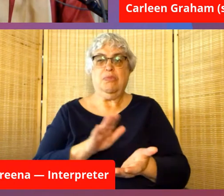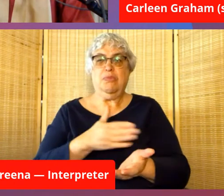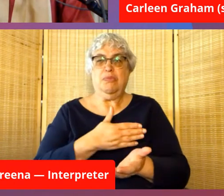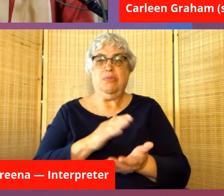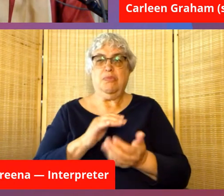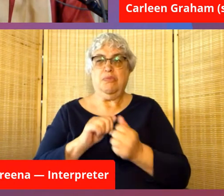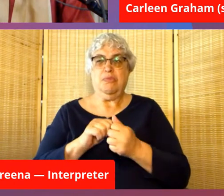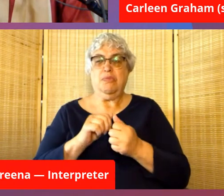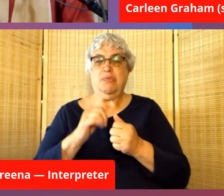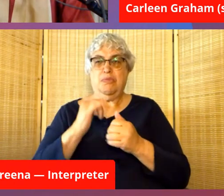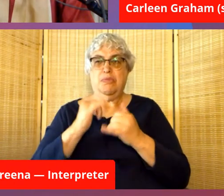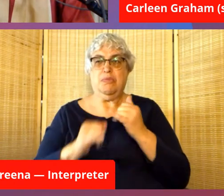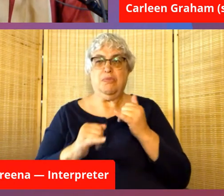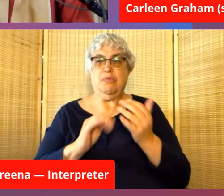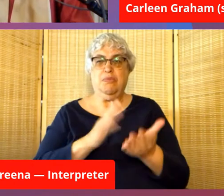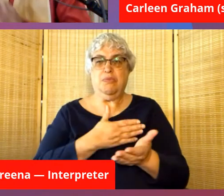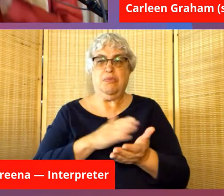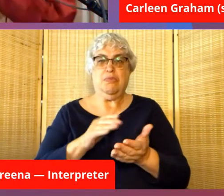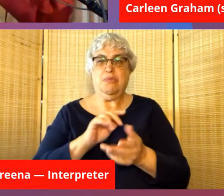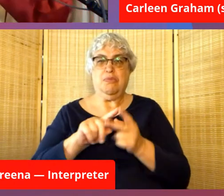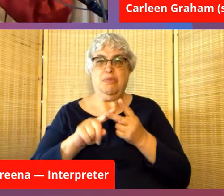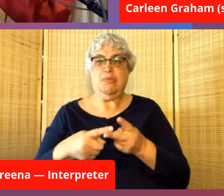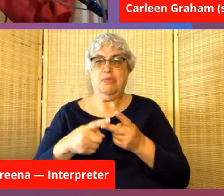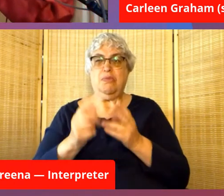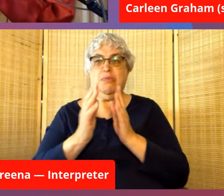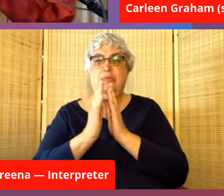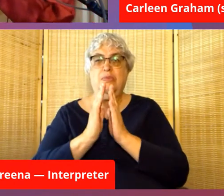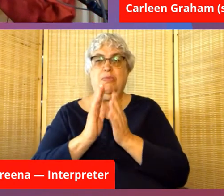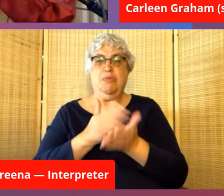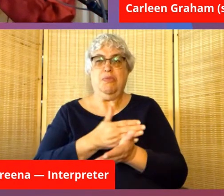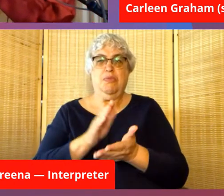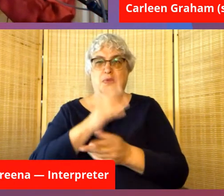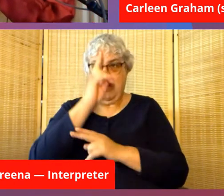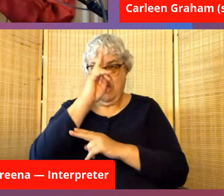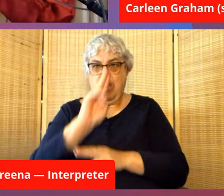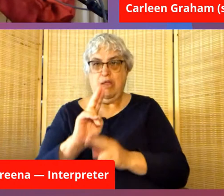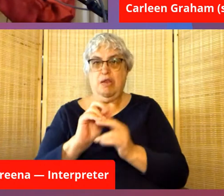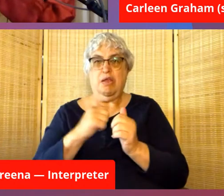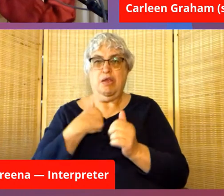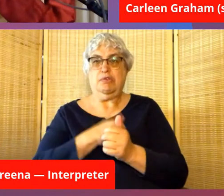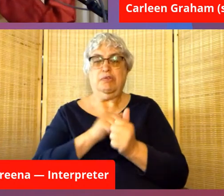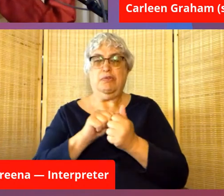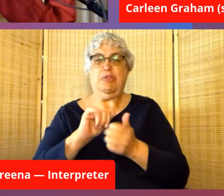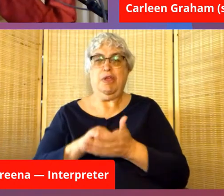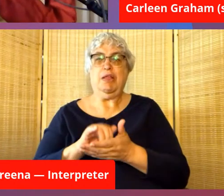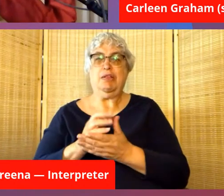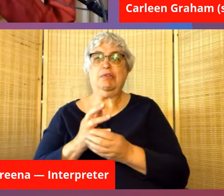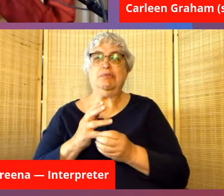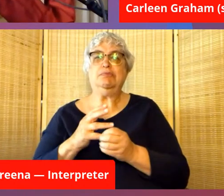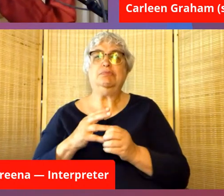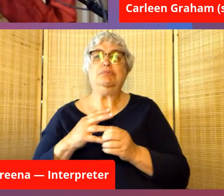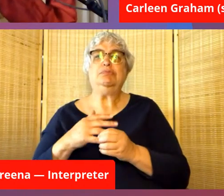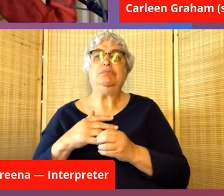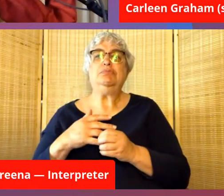then at the end with your second piece, if you would honor us with that, we would That's be really very an honor. Thank you so very